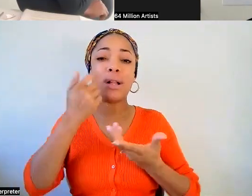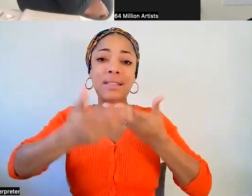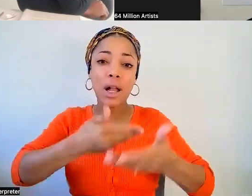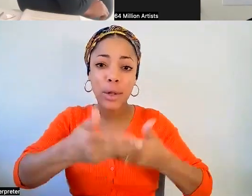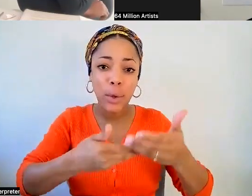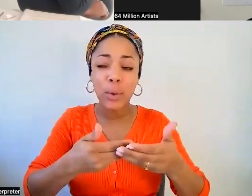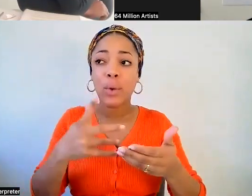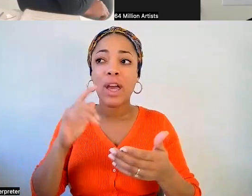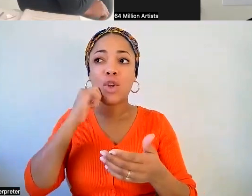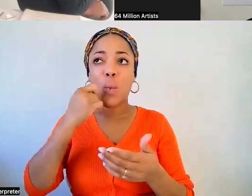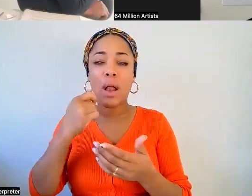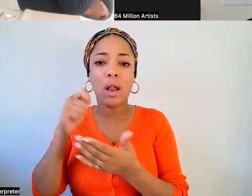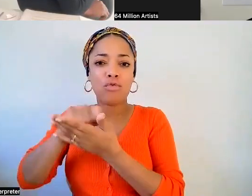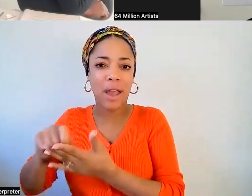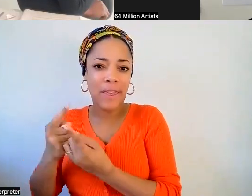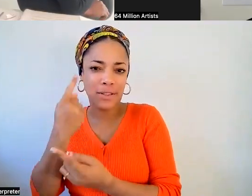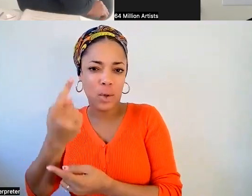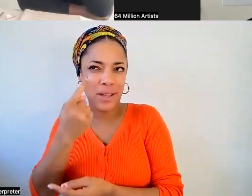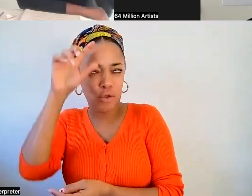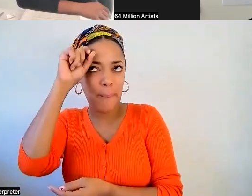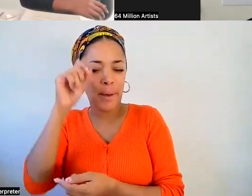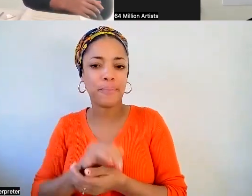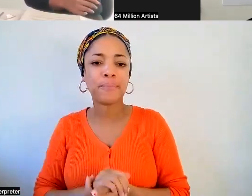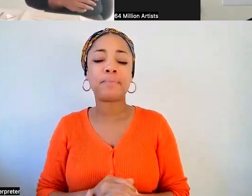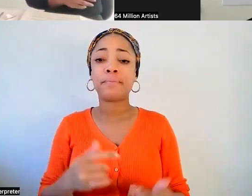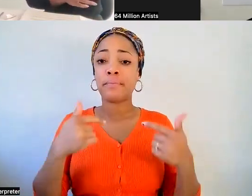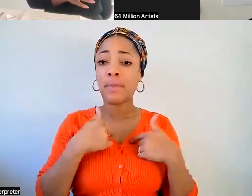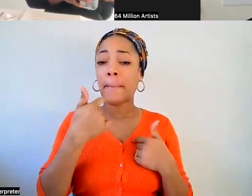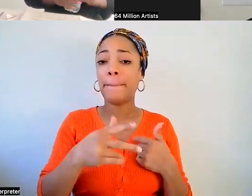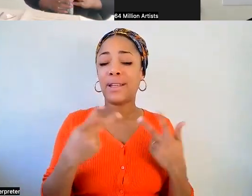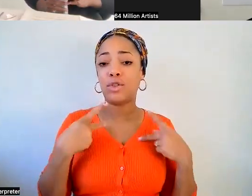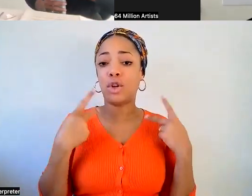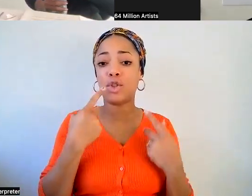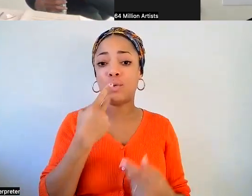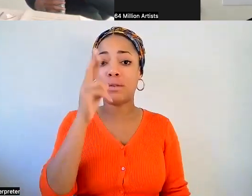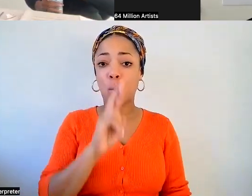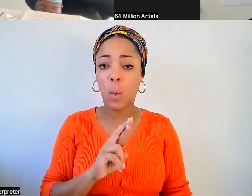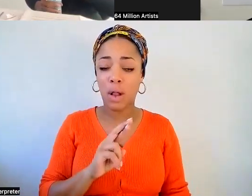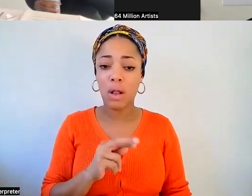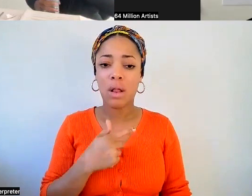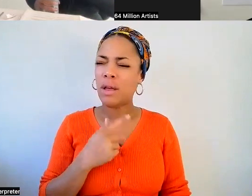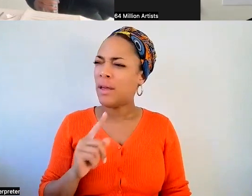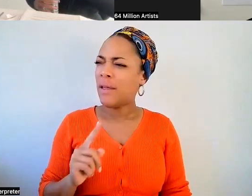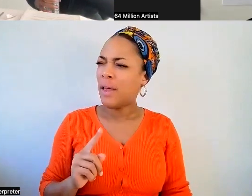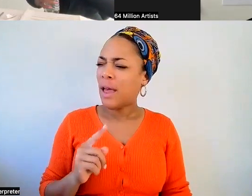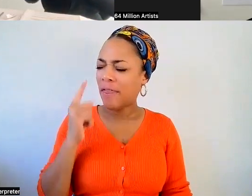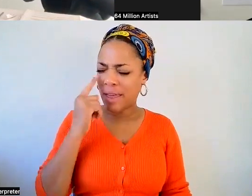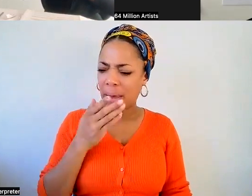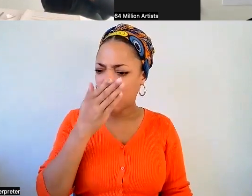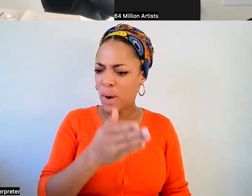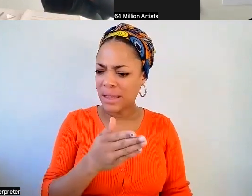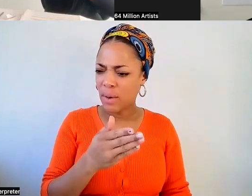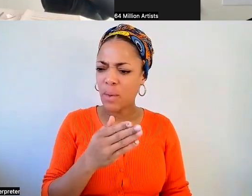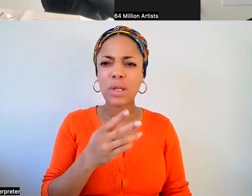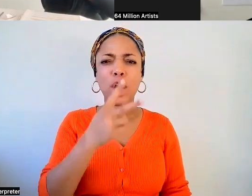my nursery school, I went to a nursery school. I think I first went there when I was less than three. So I was about